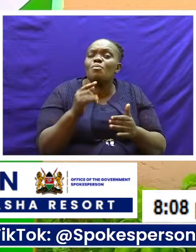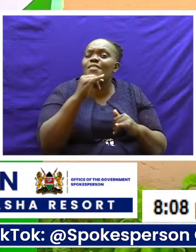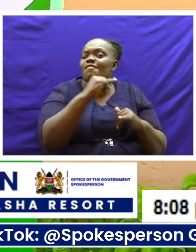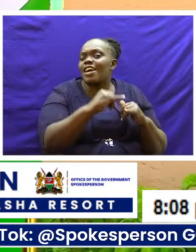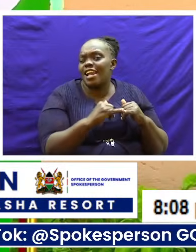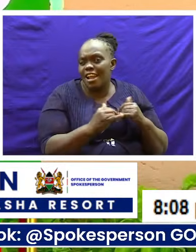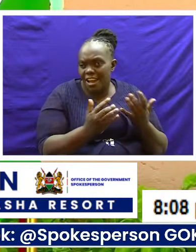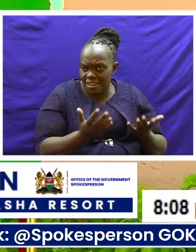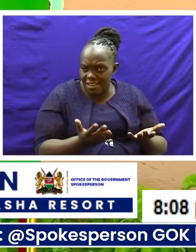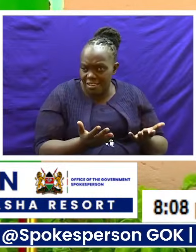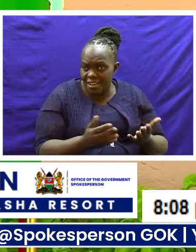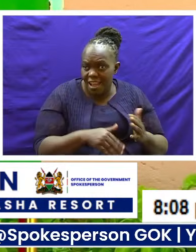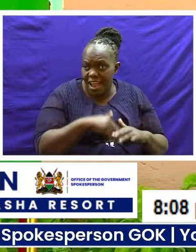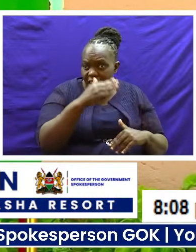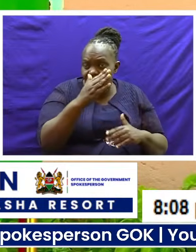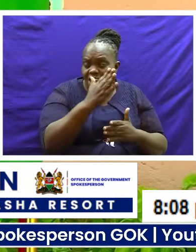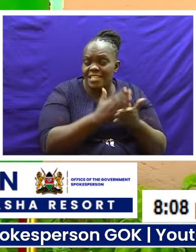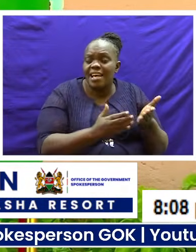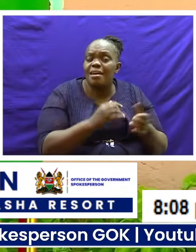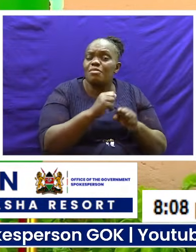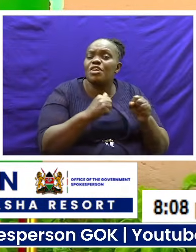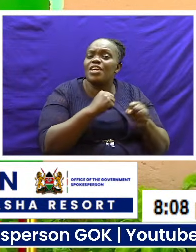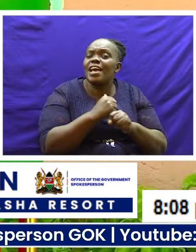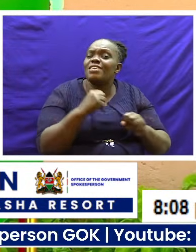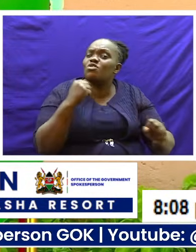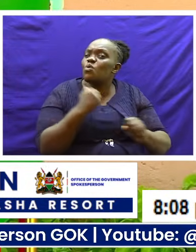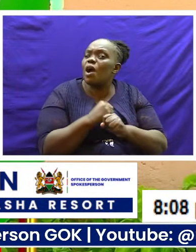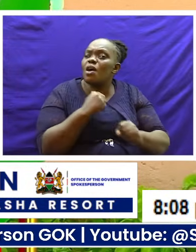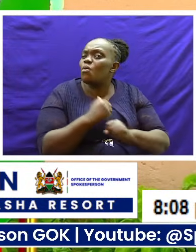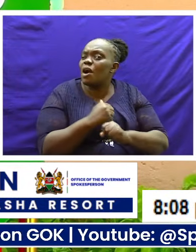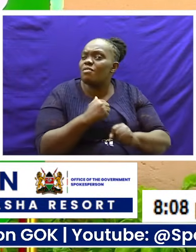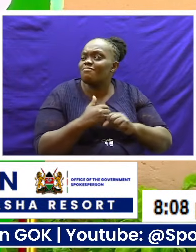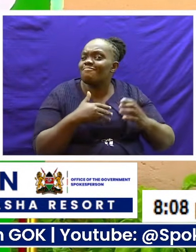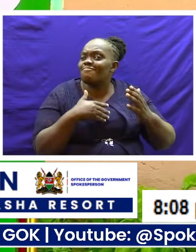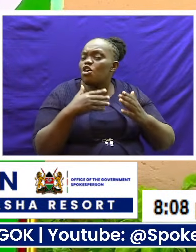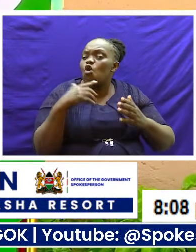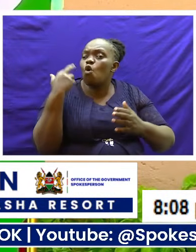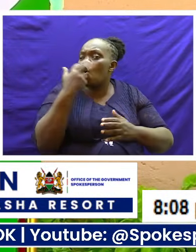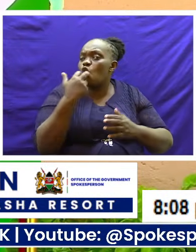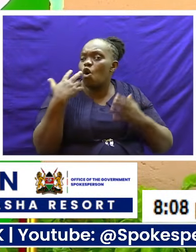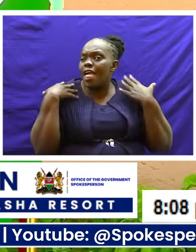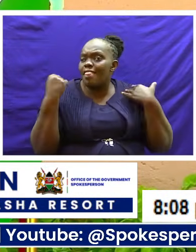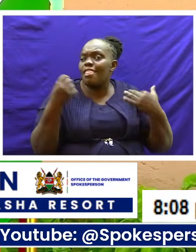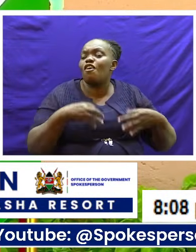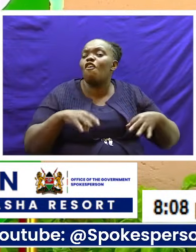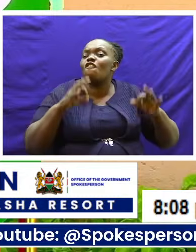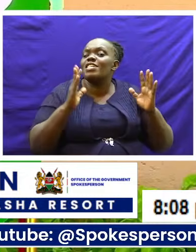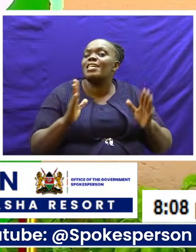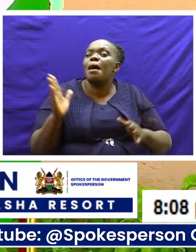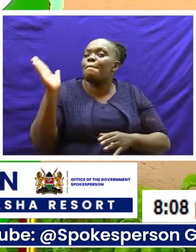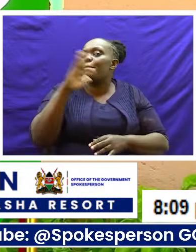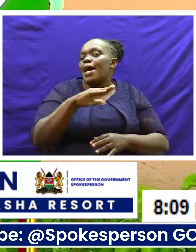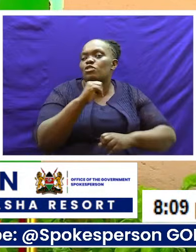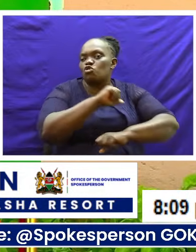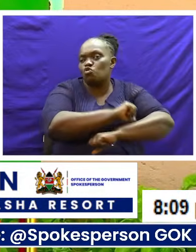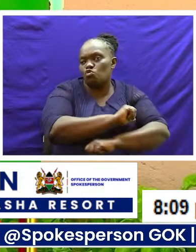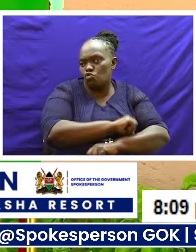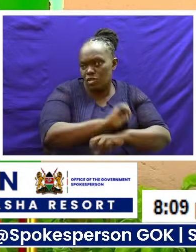finally, after some years of working as an oral health officer, I decided to go back to school.